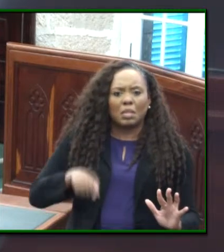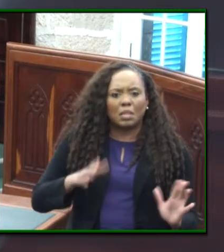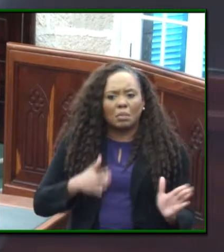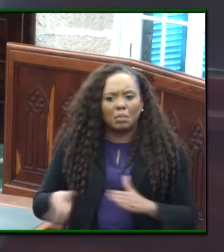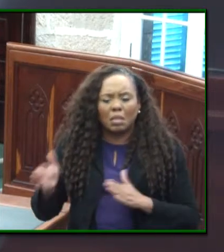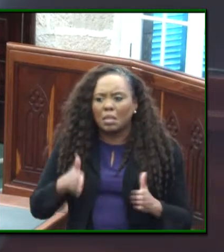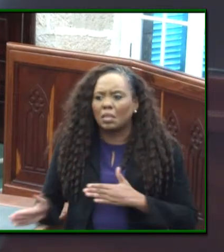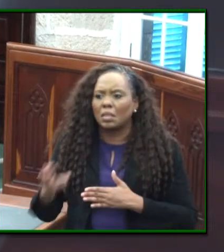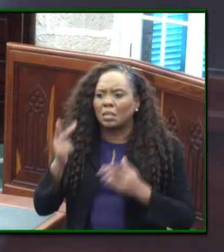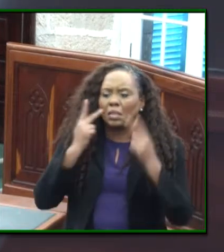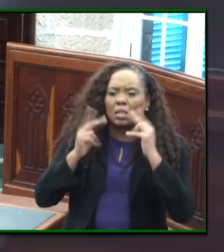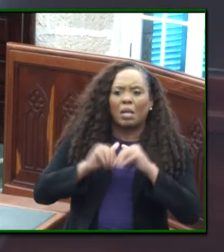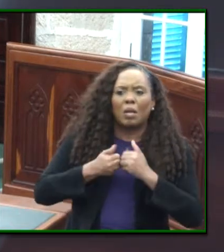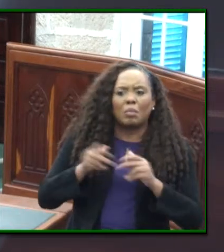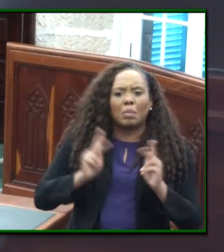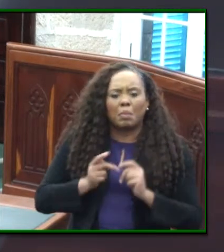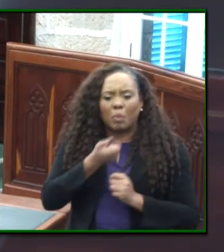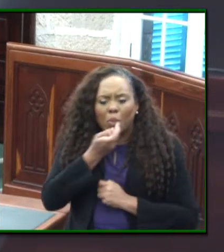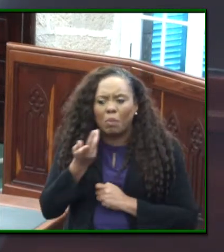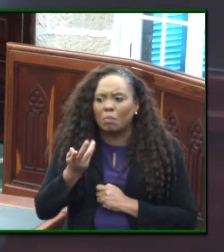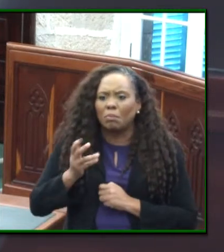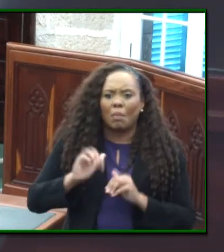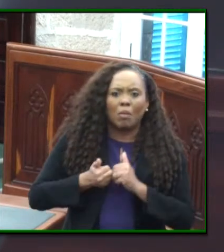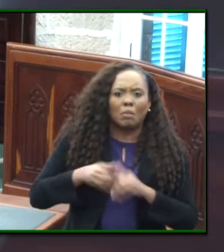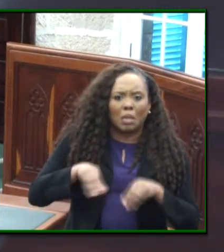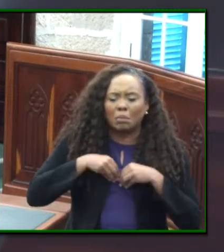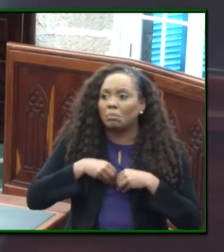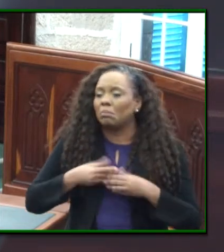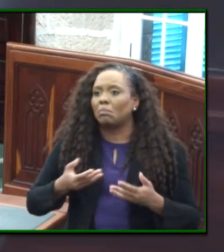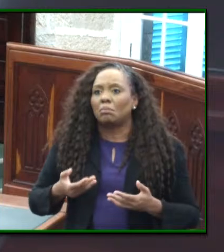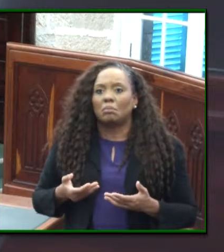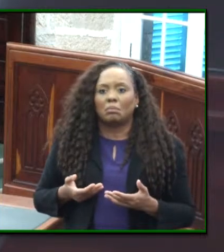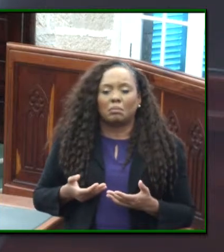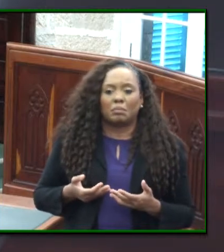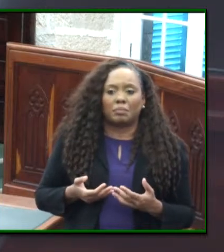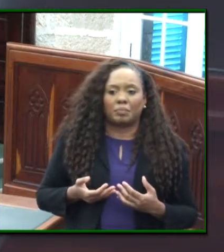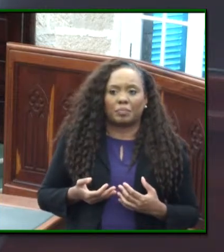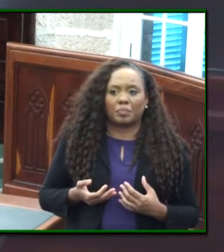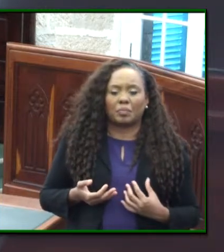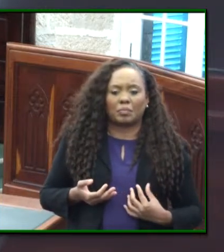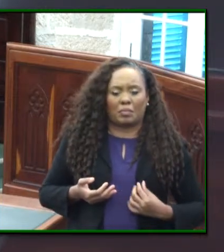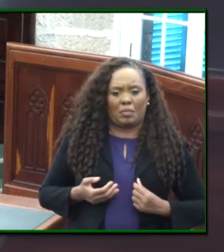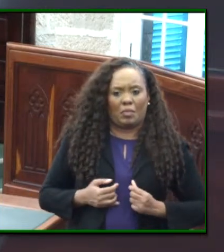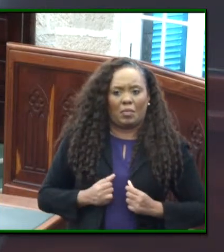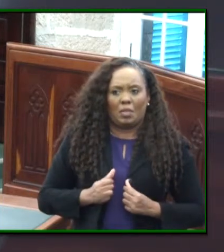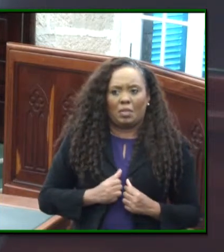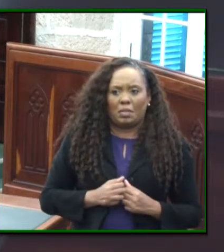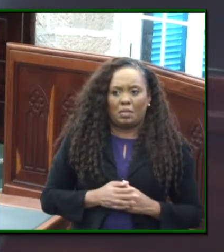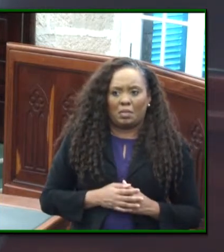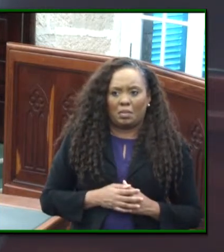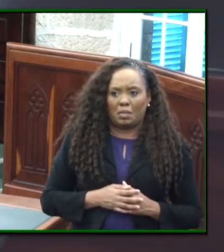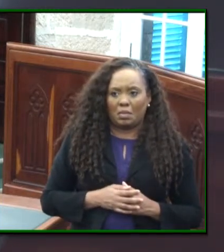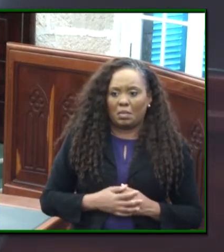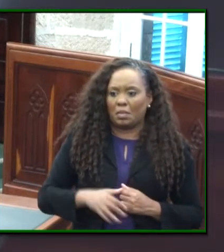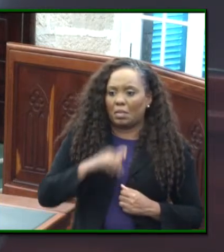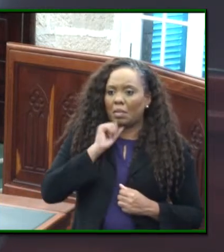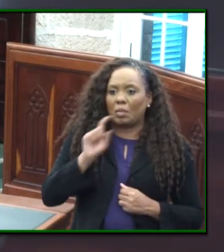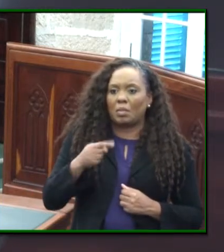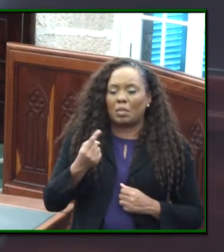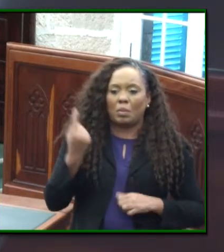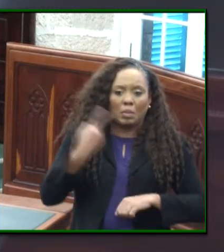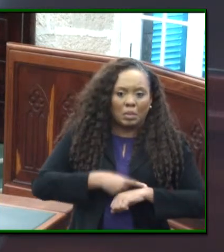officers of the organization. So we will stick to it. And as I mentioned, it is not a one-off